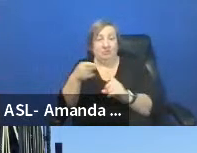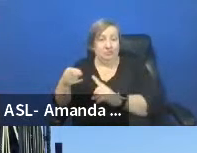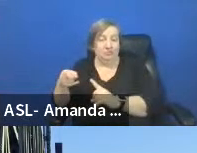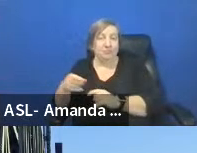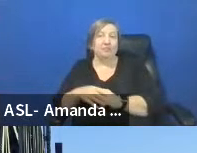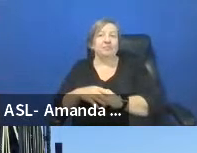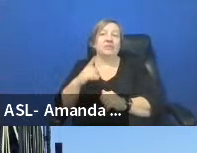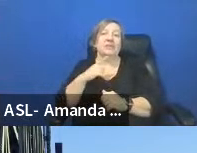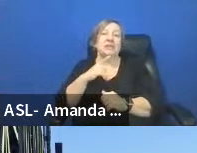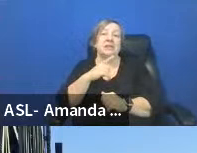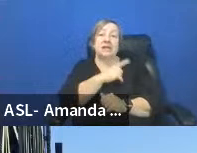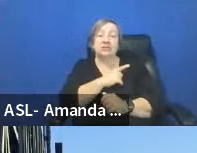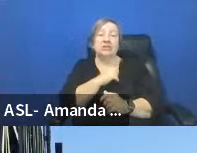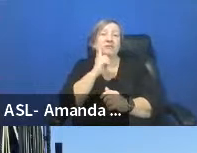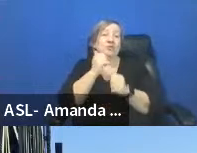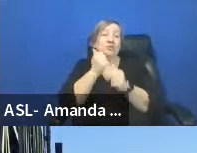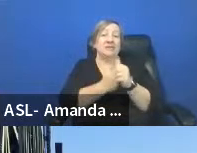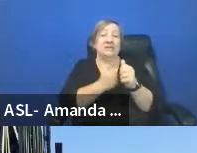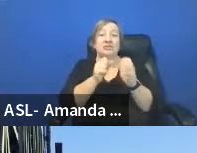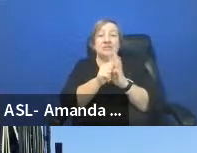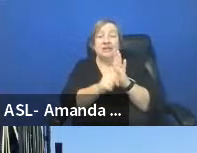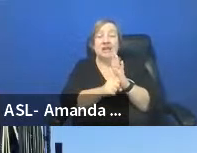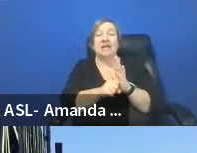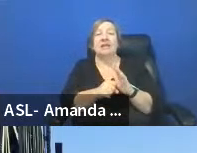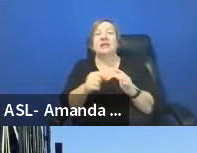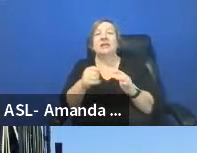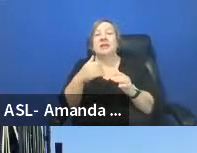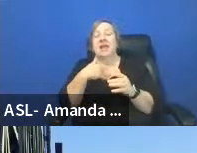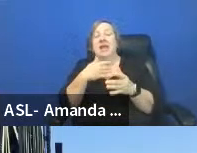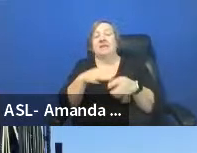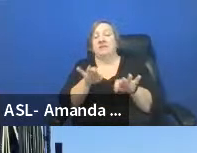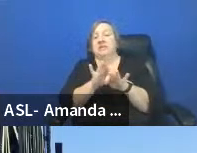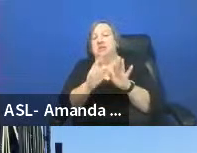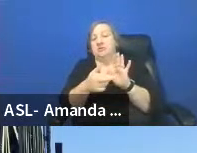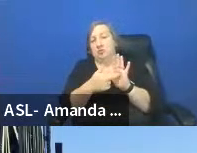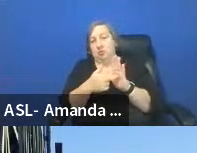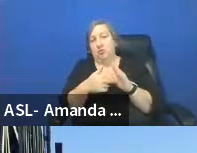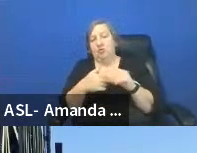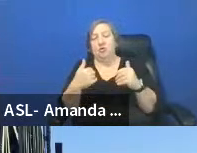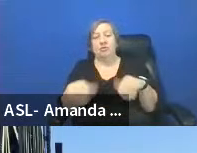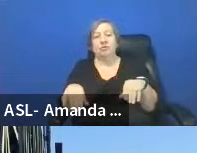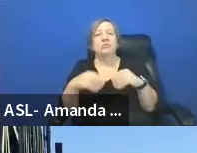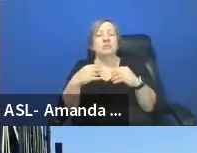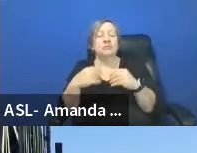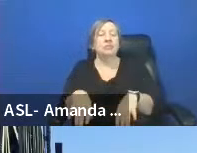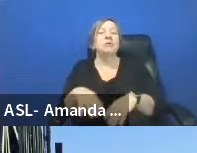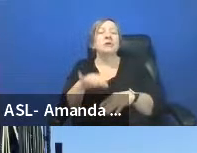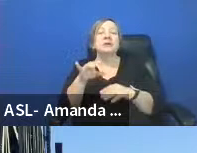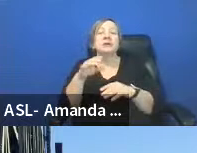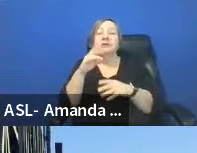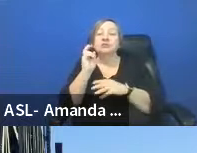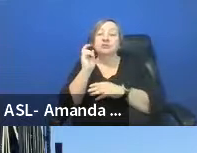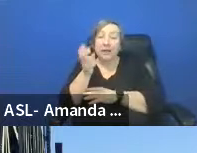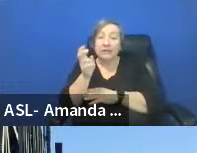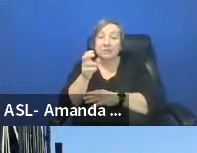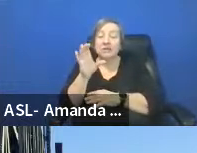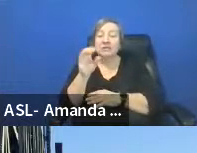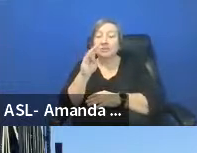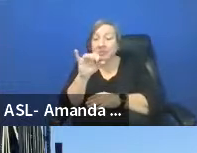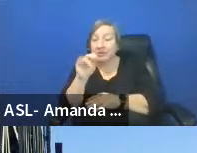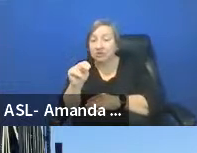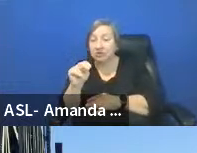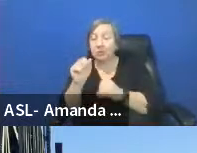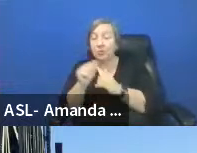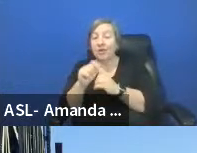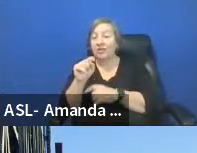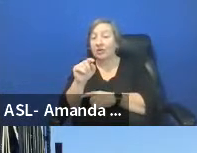the legislatures of each state, they both have a key role in this. And the transportation commissions with tolling, they